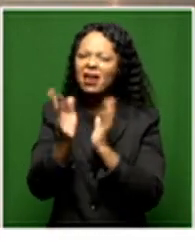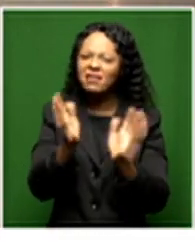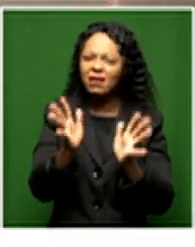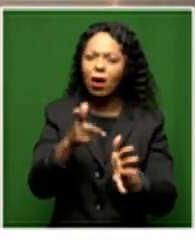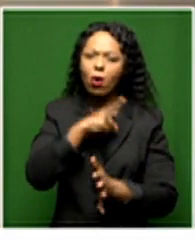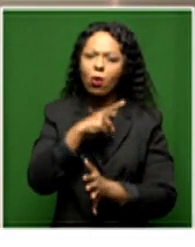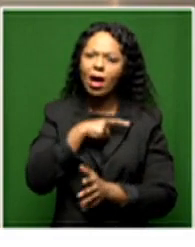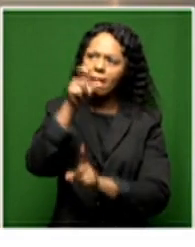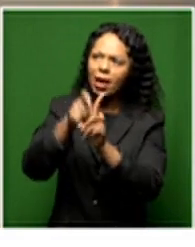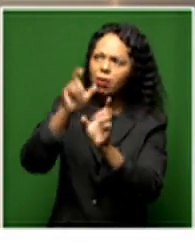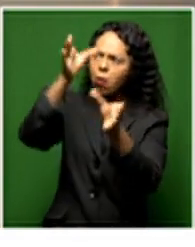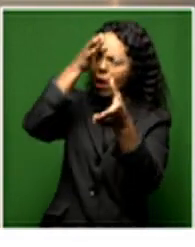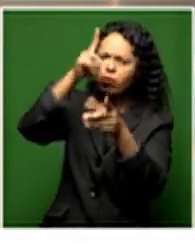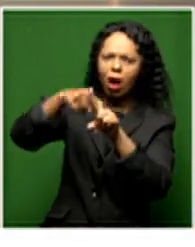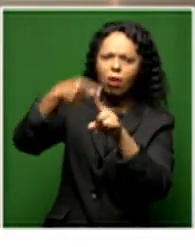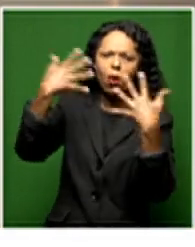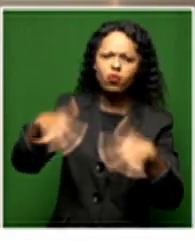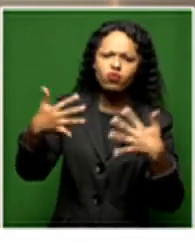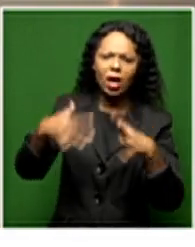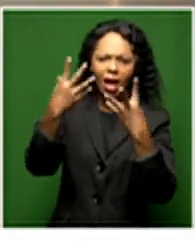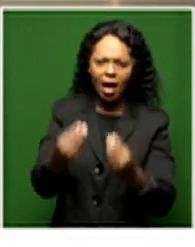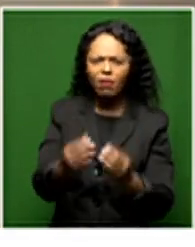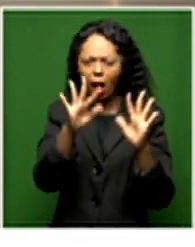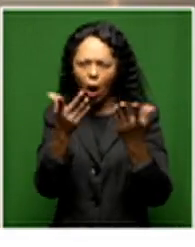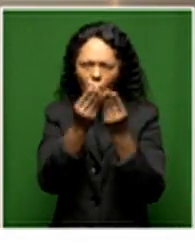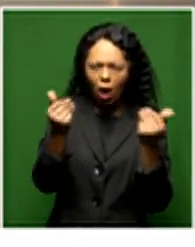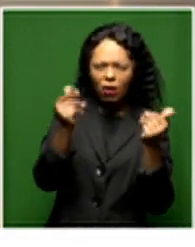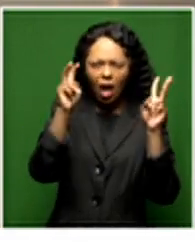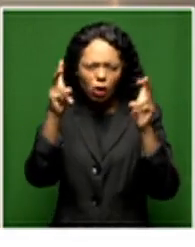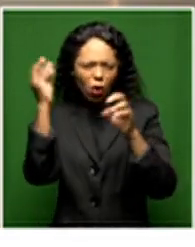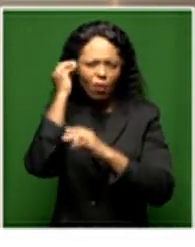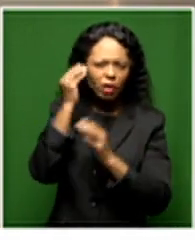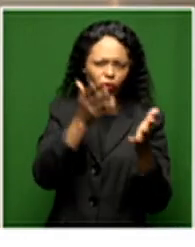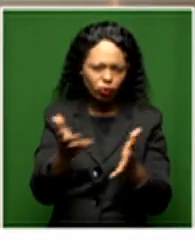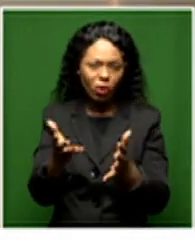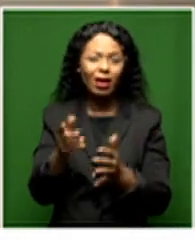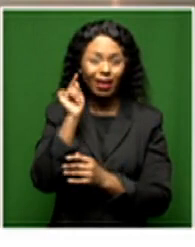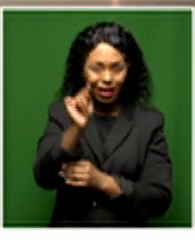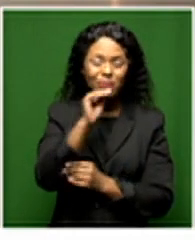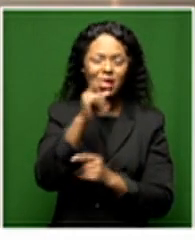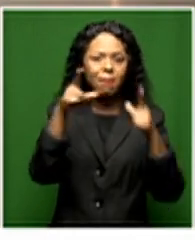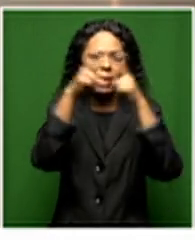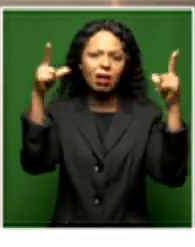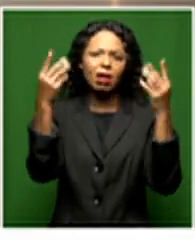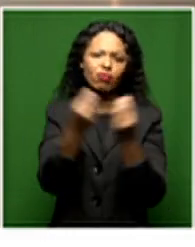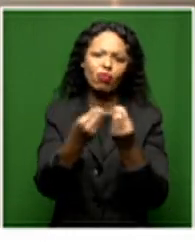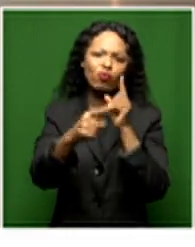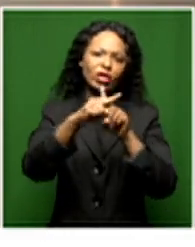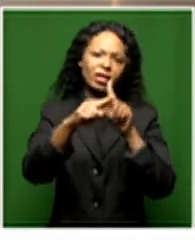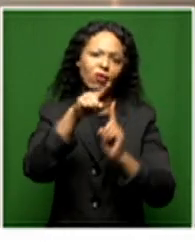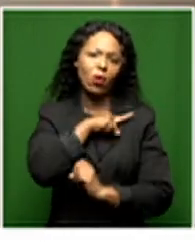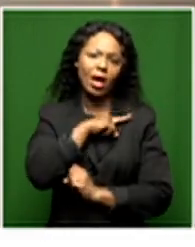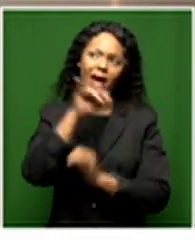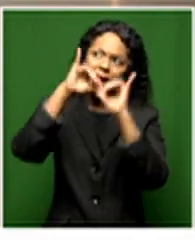who has the intellectual capacity to deal with what is the next step after this conversation. And that becomes a very big advantage when companies are looking